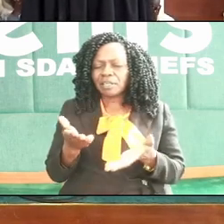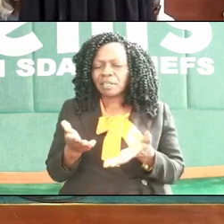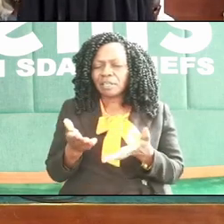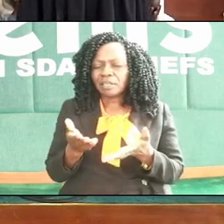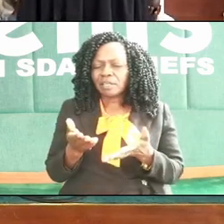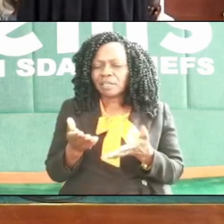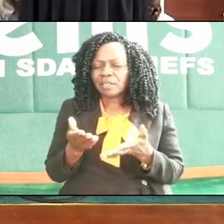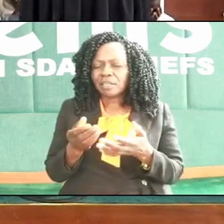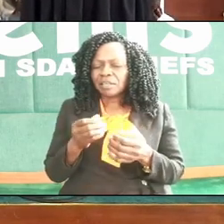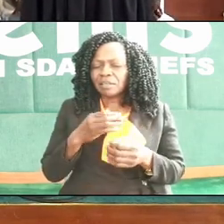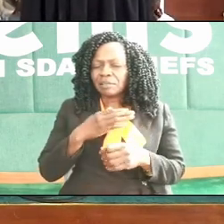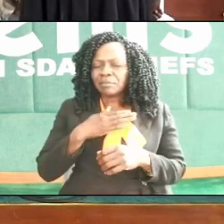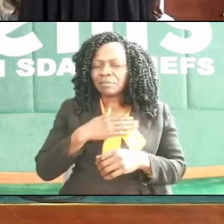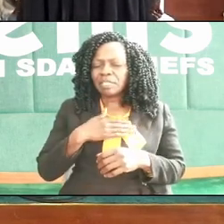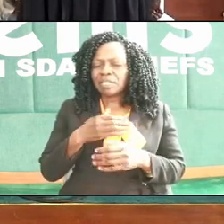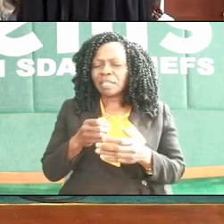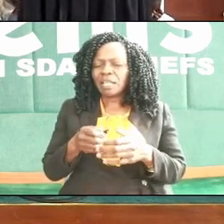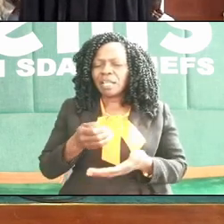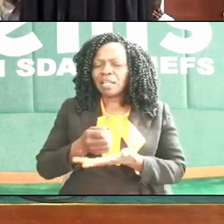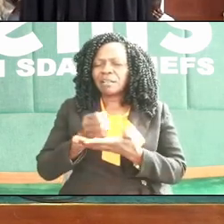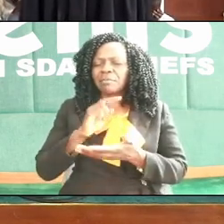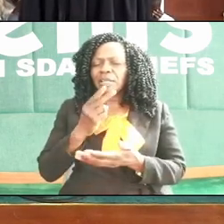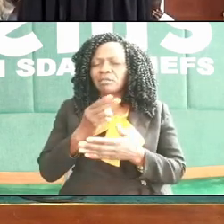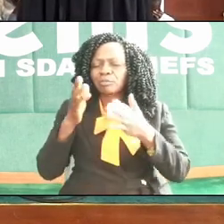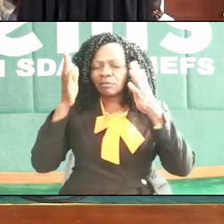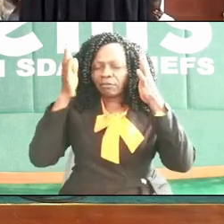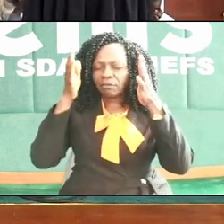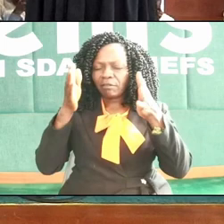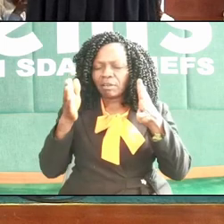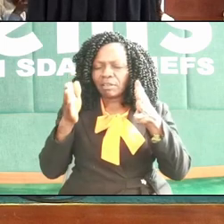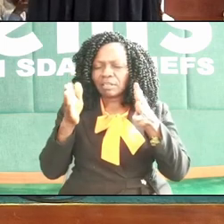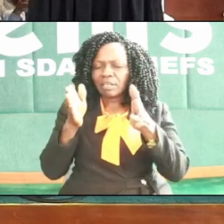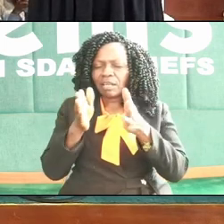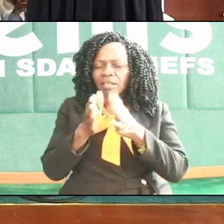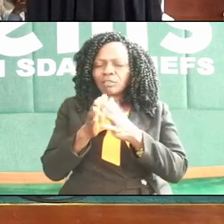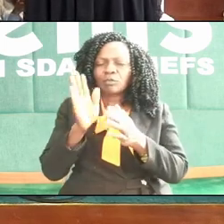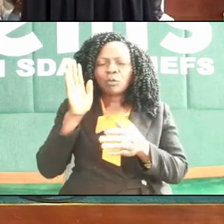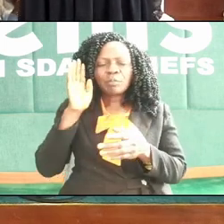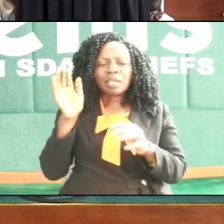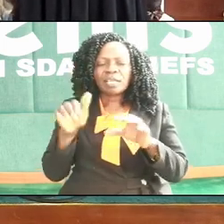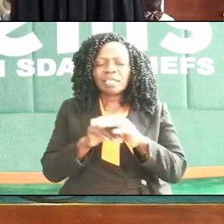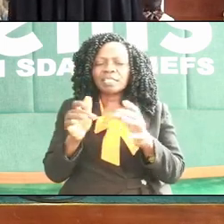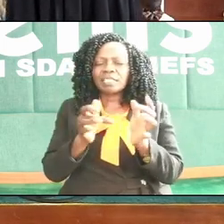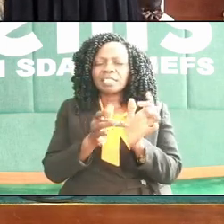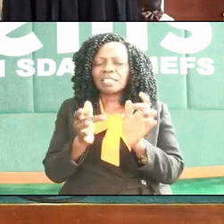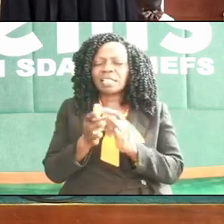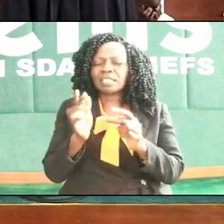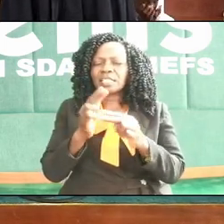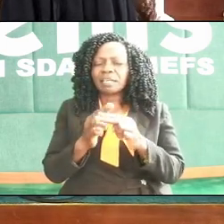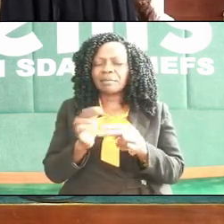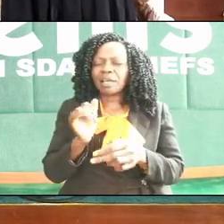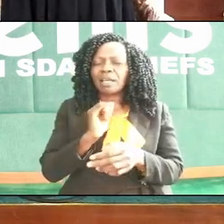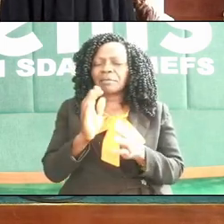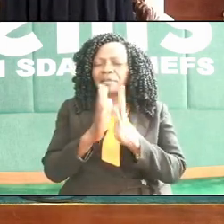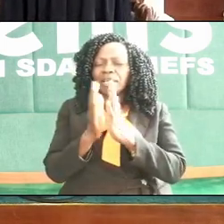sermon, please may you help us to be attentive and to obey. In Jesus' name I pray.